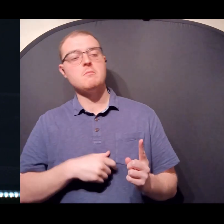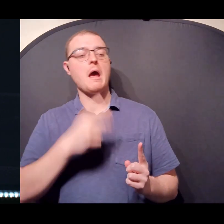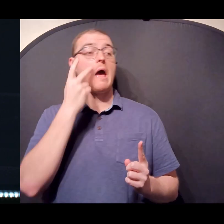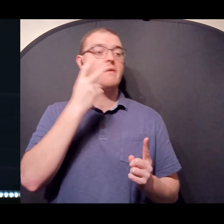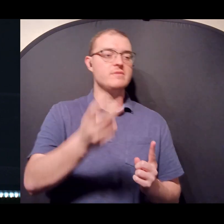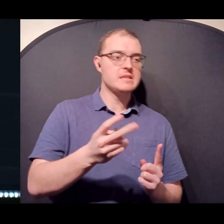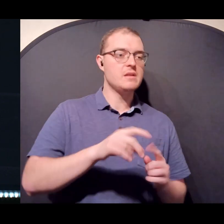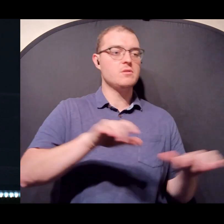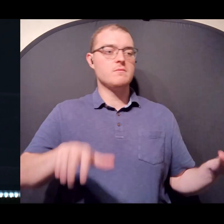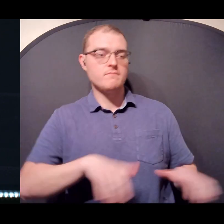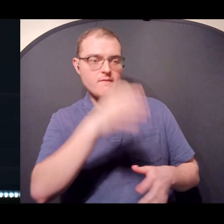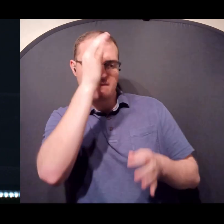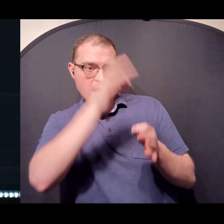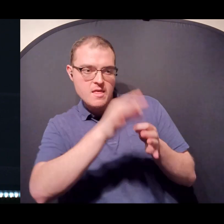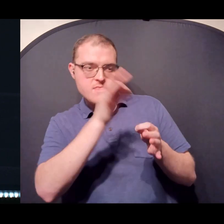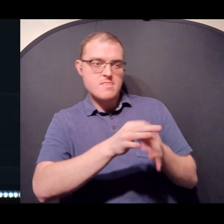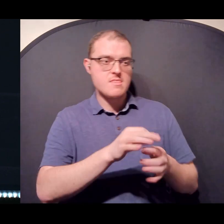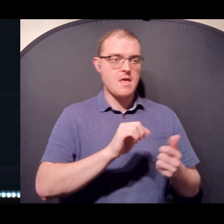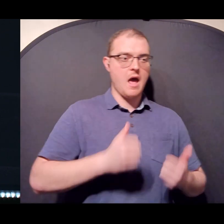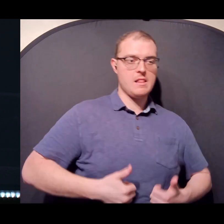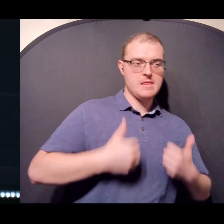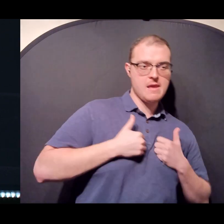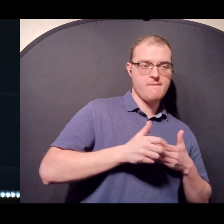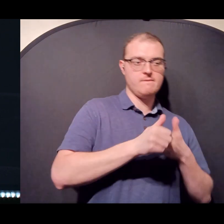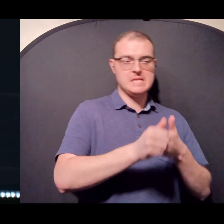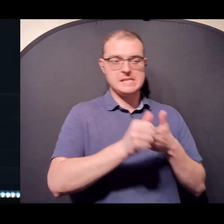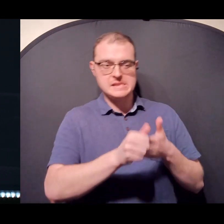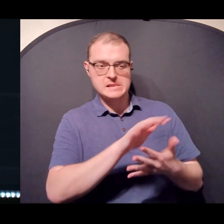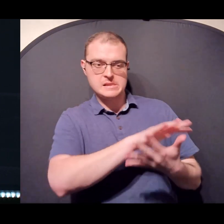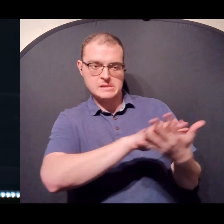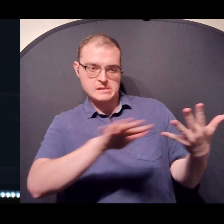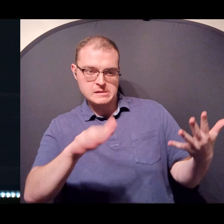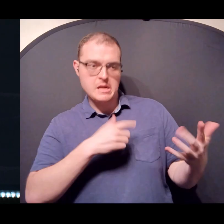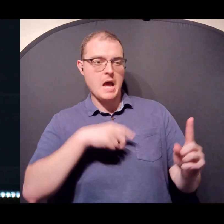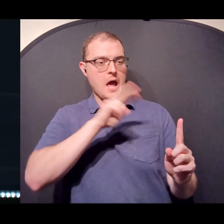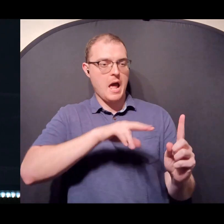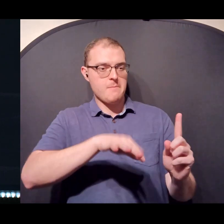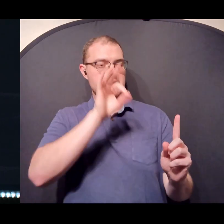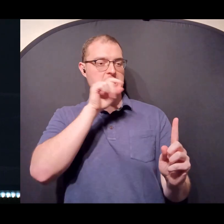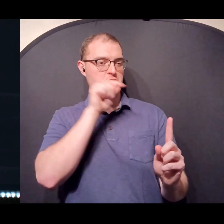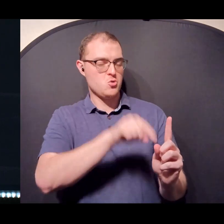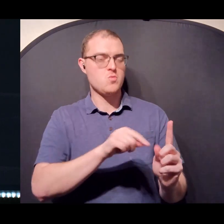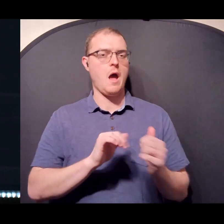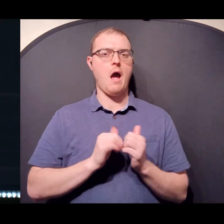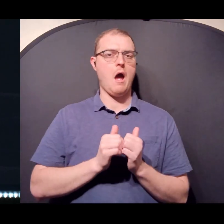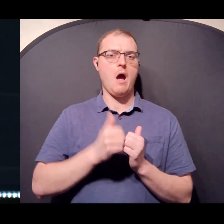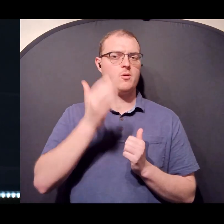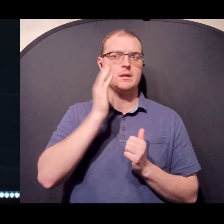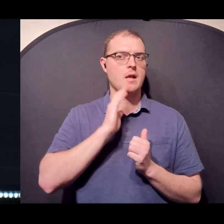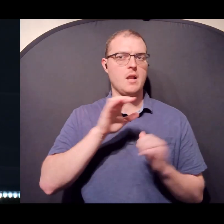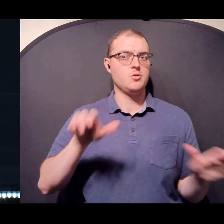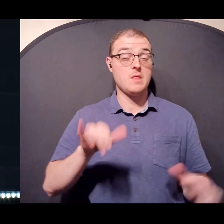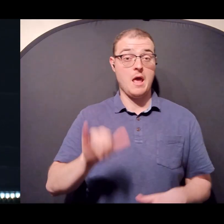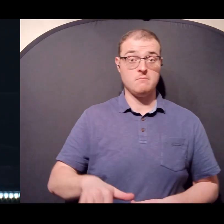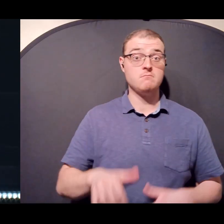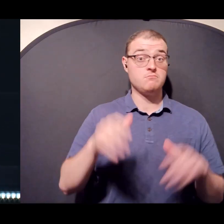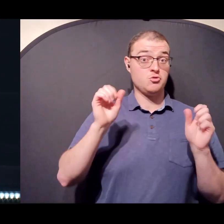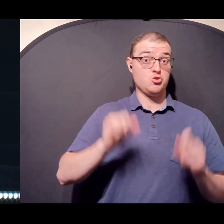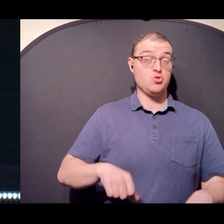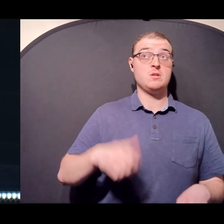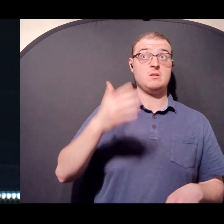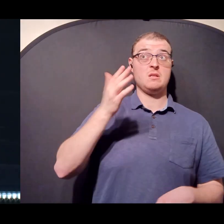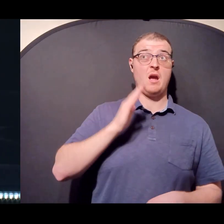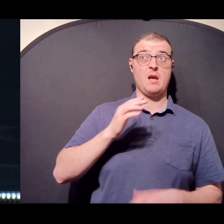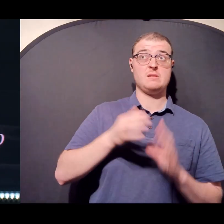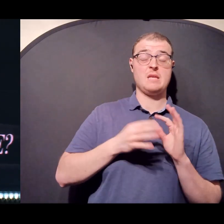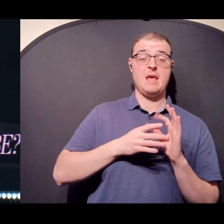you. I've been observing you. I've been seeing your life. I've been seeing your faithfulness. I've been seeing how you lead things, how you go about your life with your family and your friends. Can